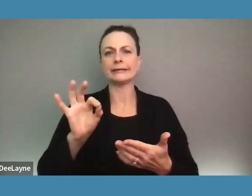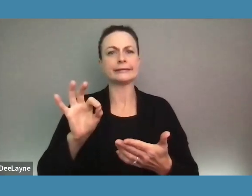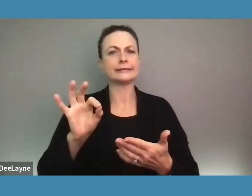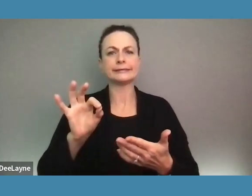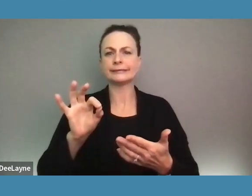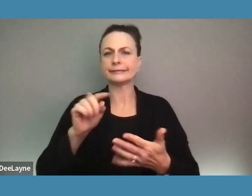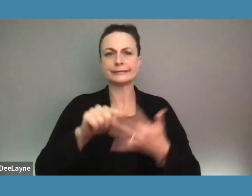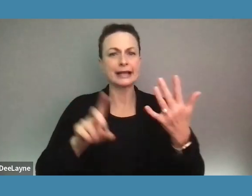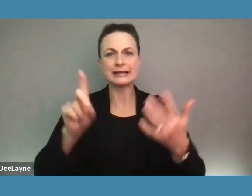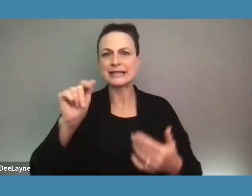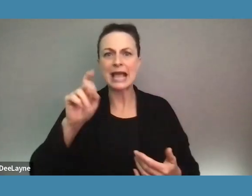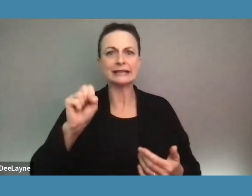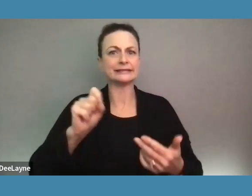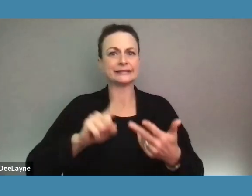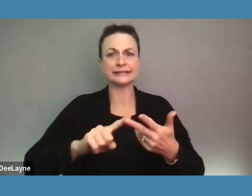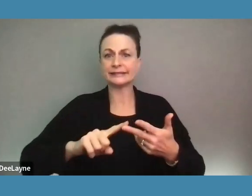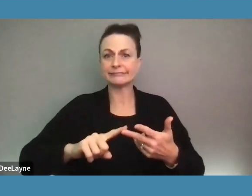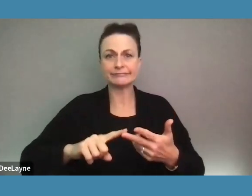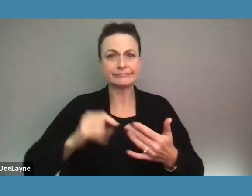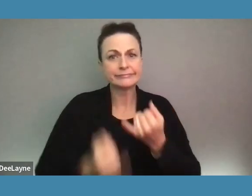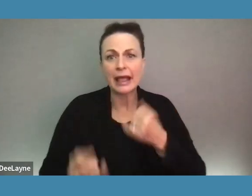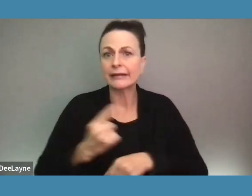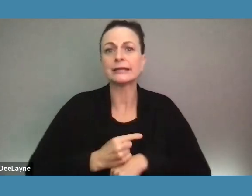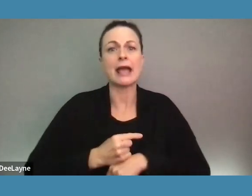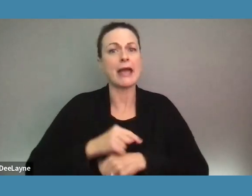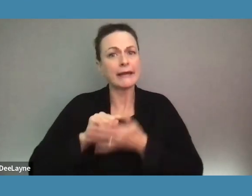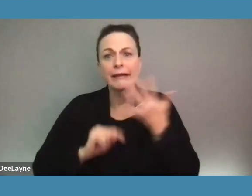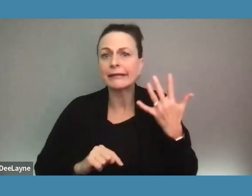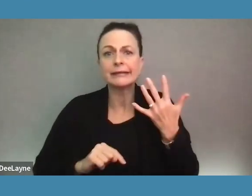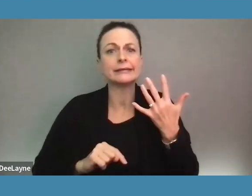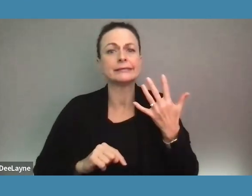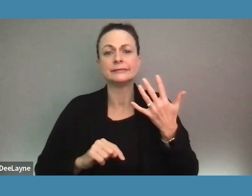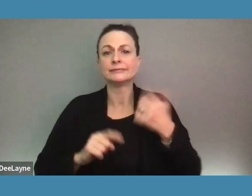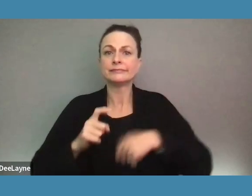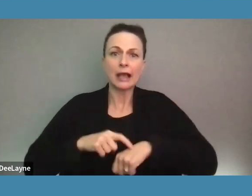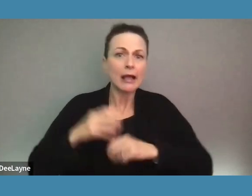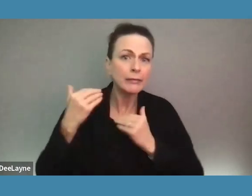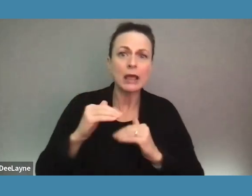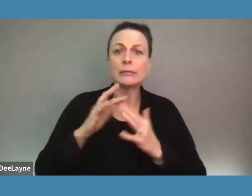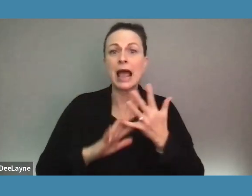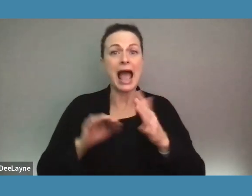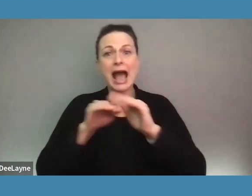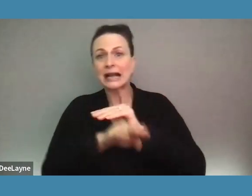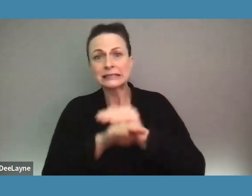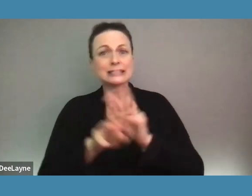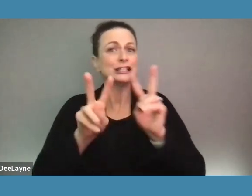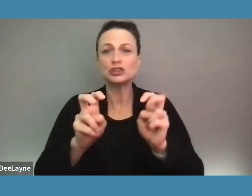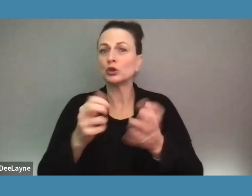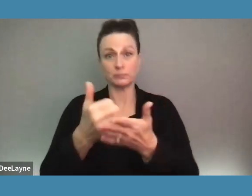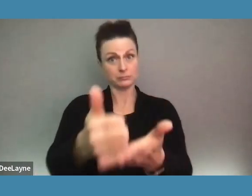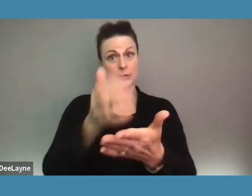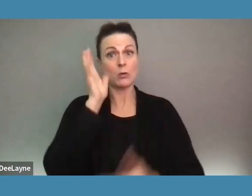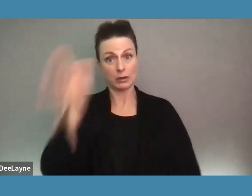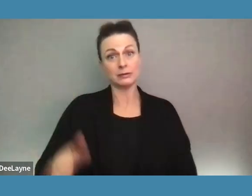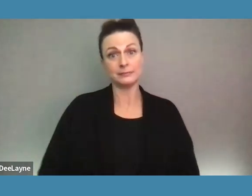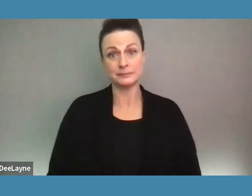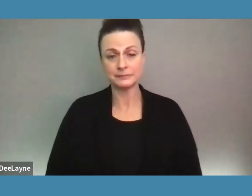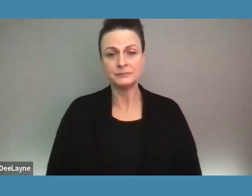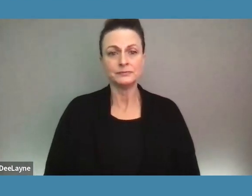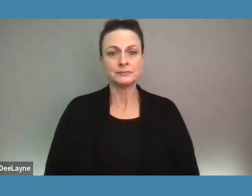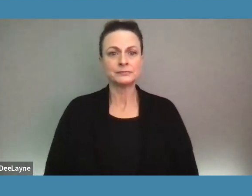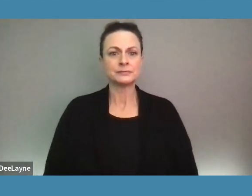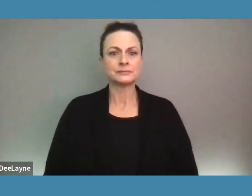out those dates and deadlines I just mentioned. We can help you if you're having access issues on